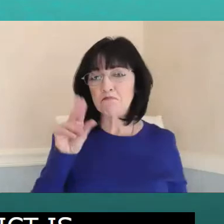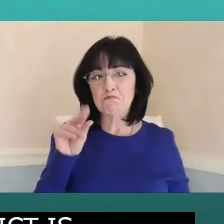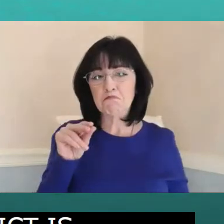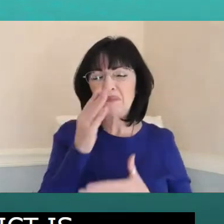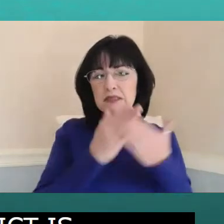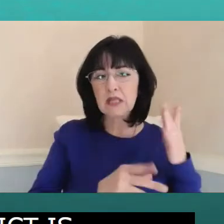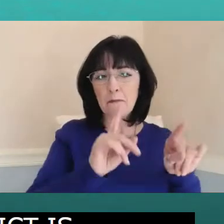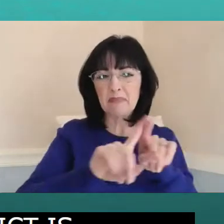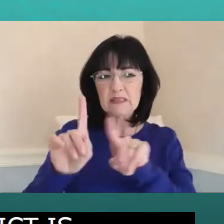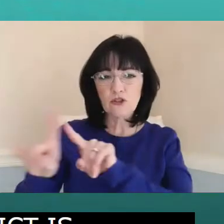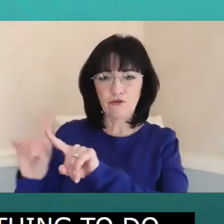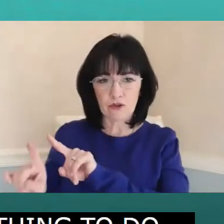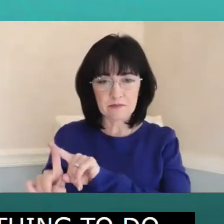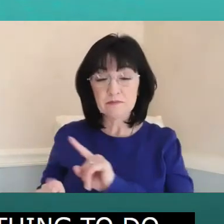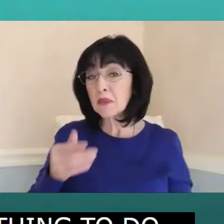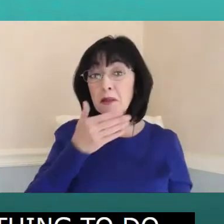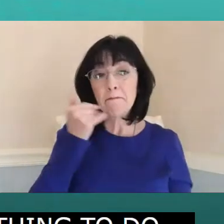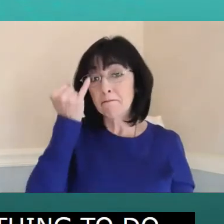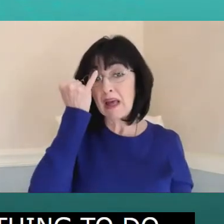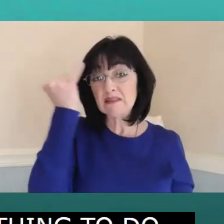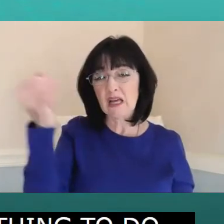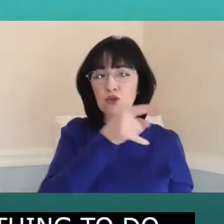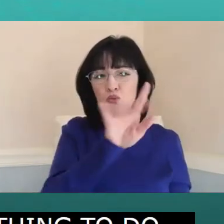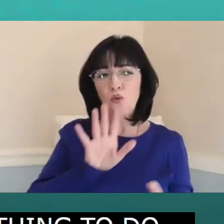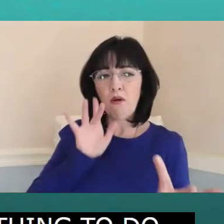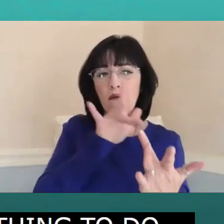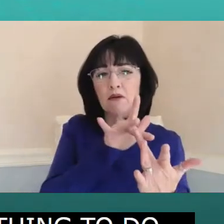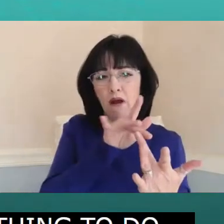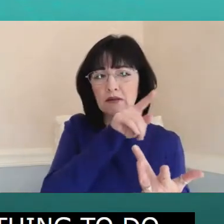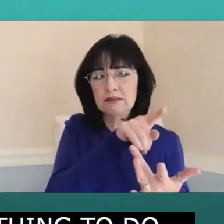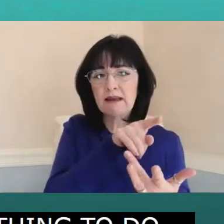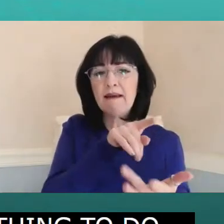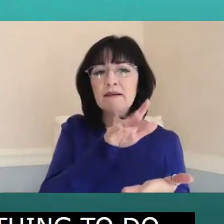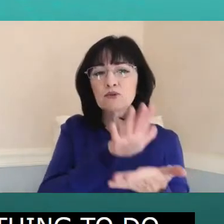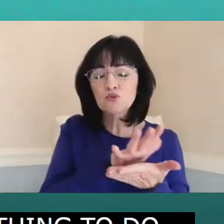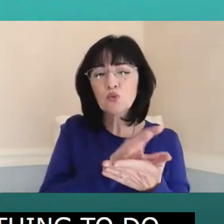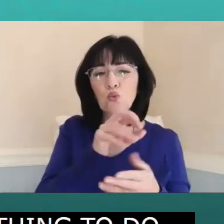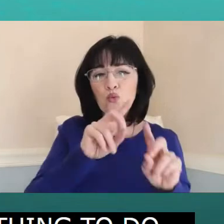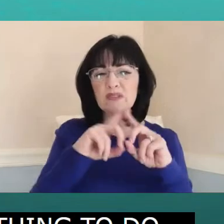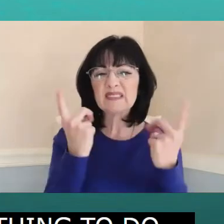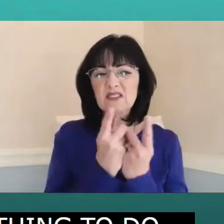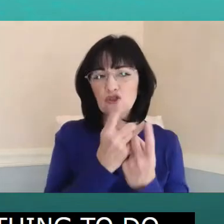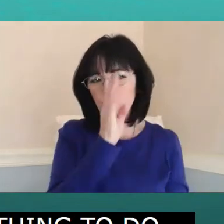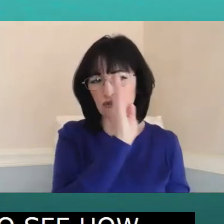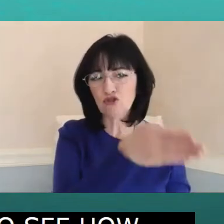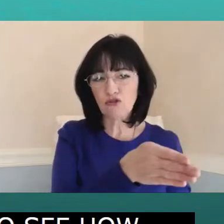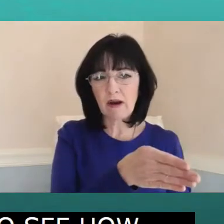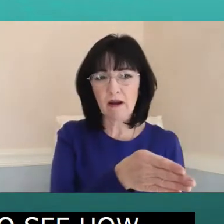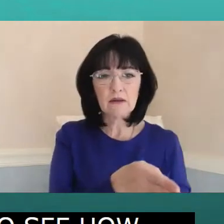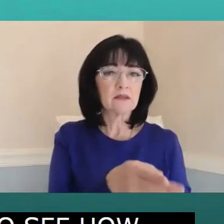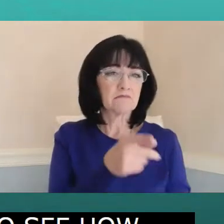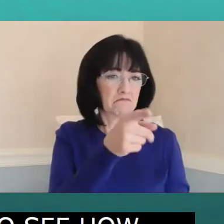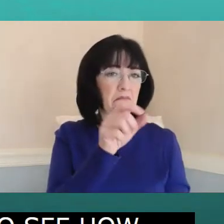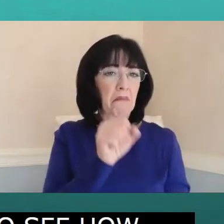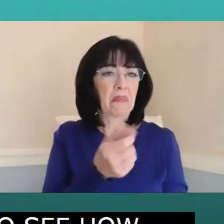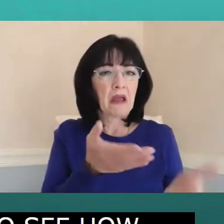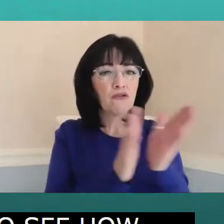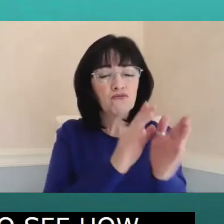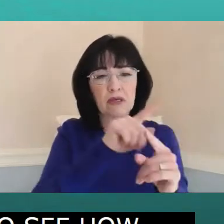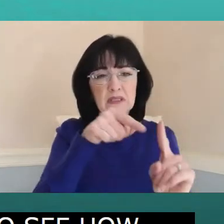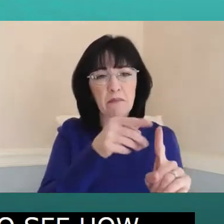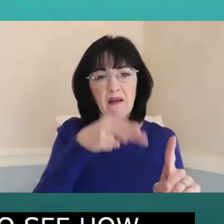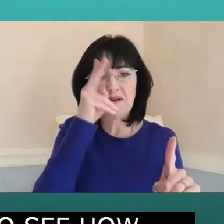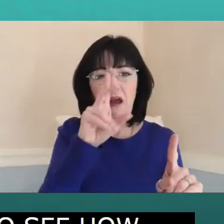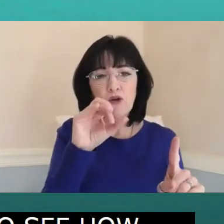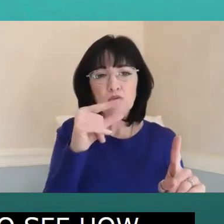contact the district or school directly to see how you would be able to engage in high dosage tutoring.